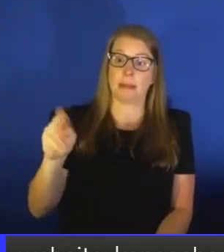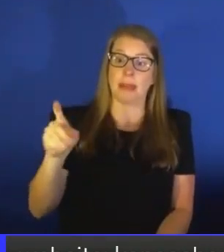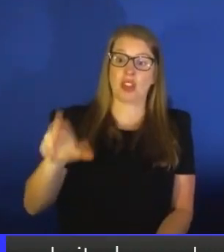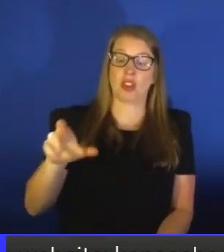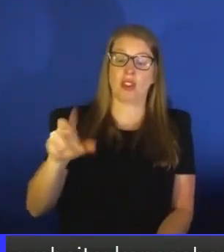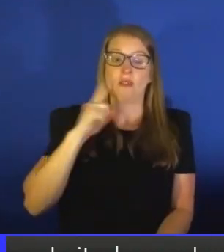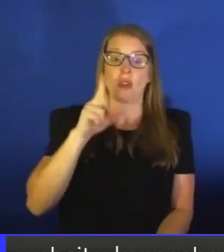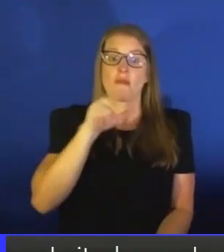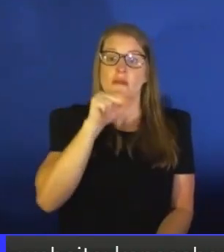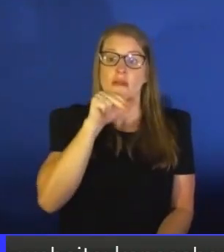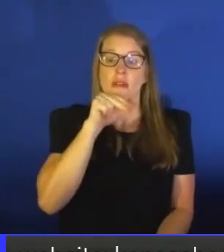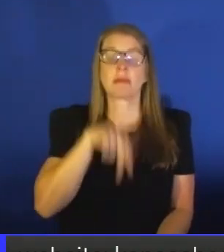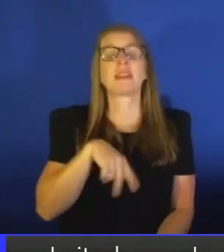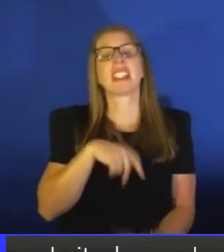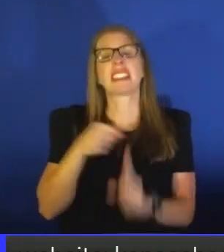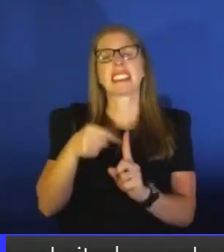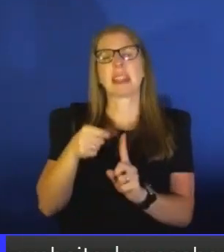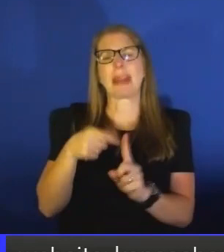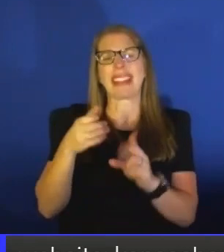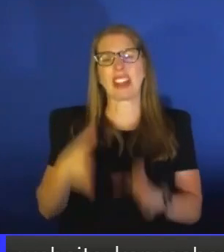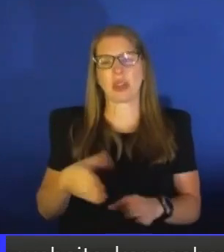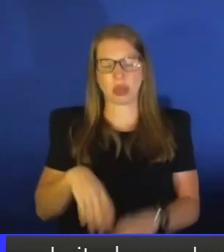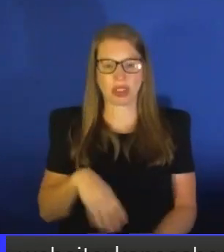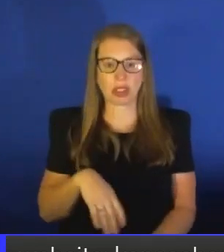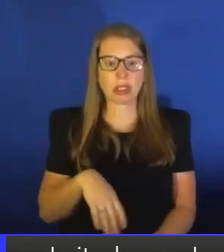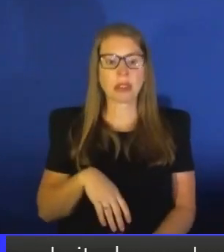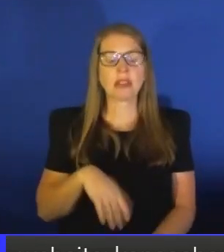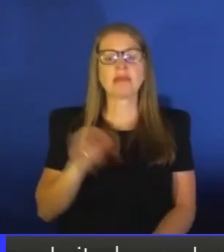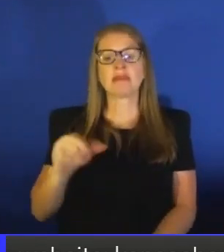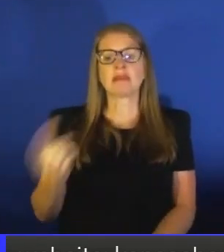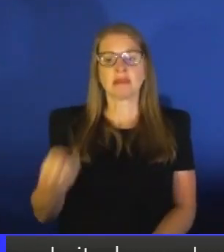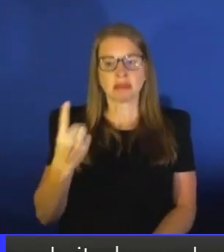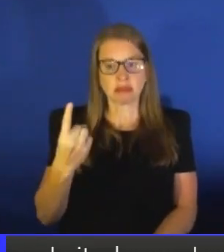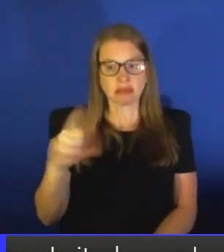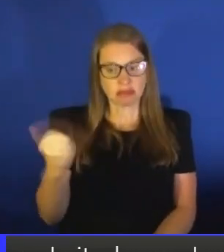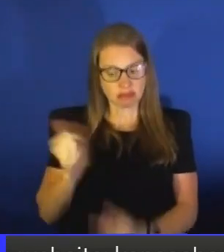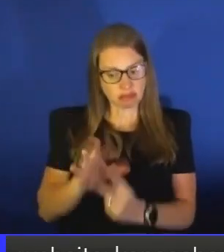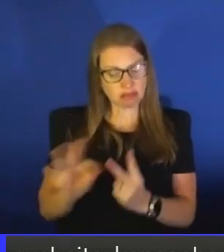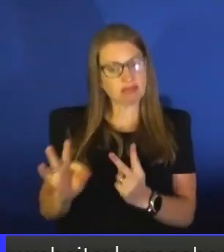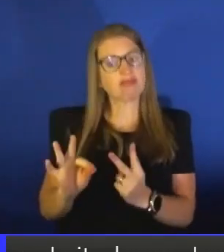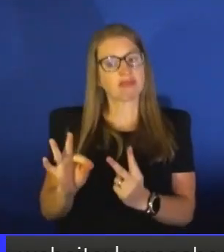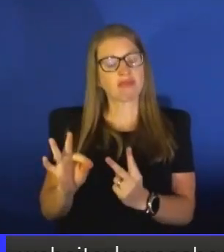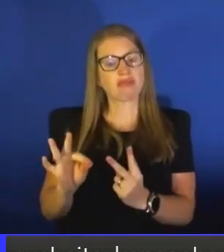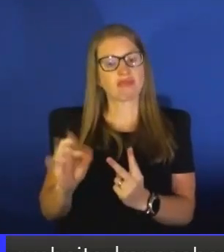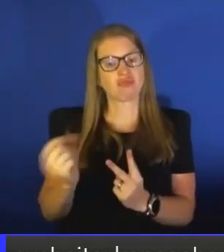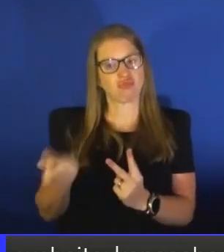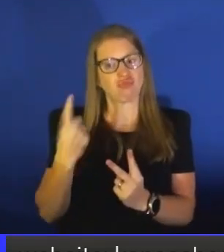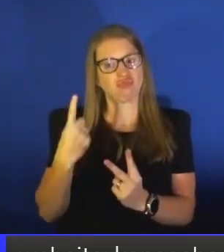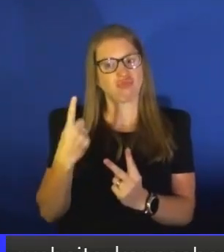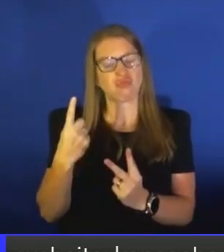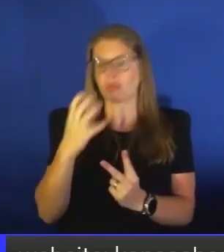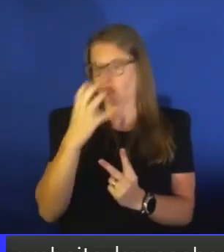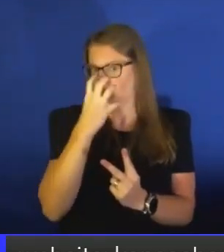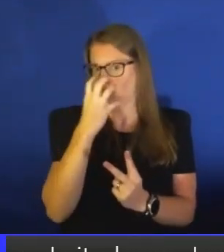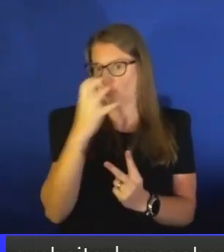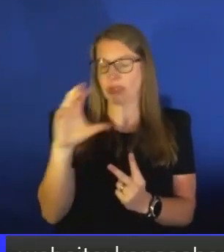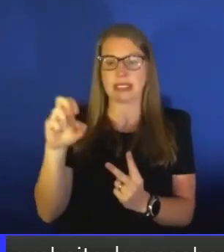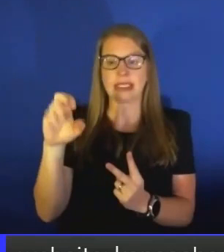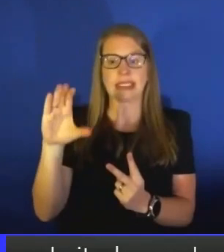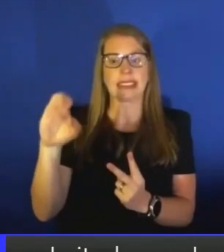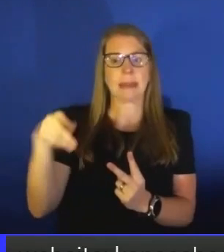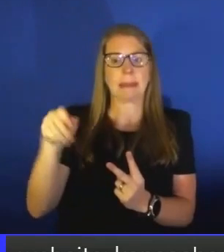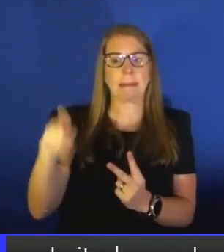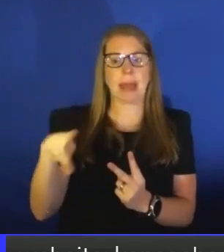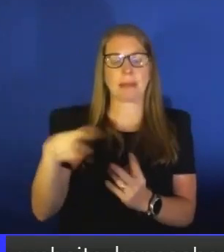hypoglossal nerve stimulator. So that is one other options besides the gold standard, as we say, the CPAP. And by CPAP, what we